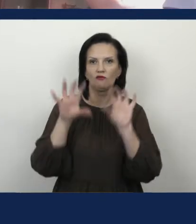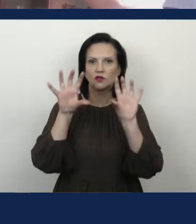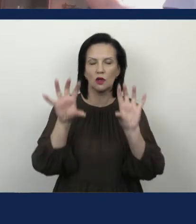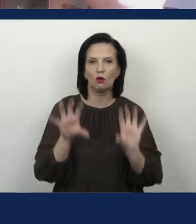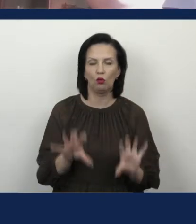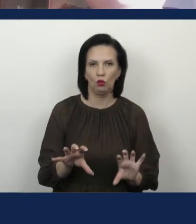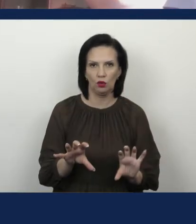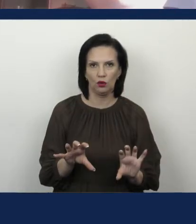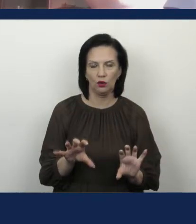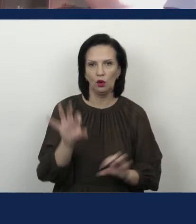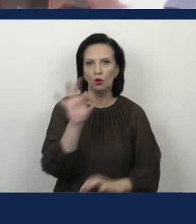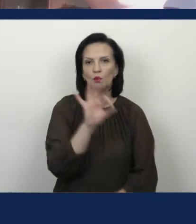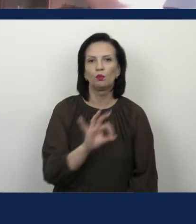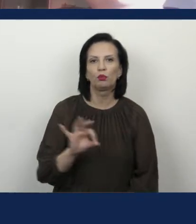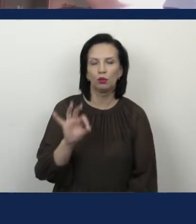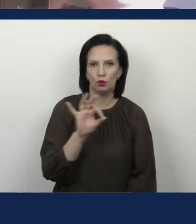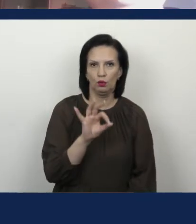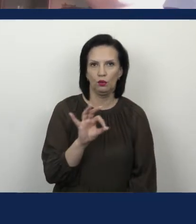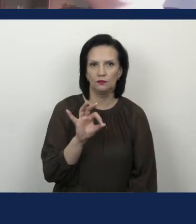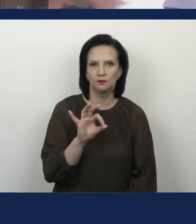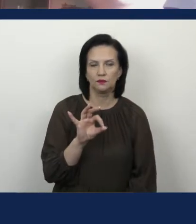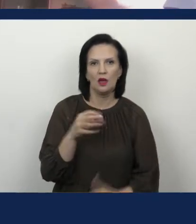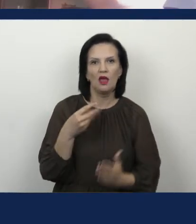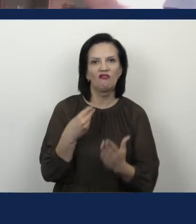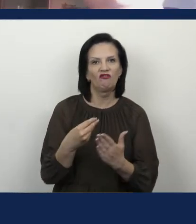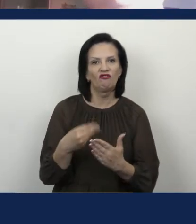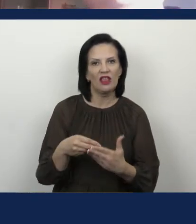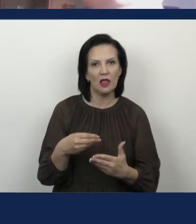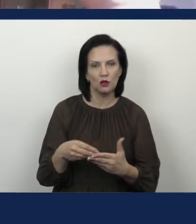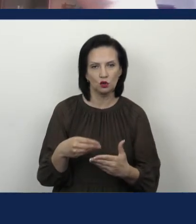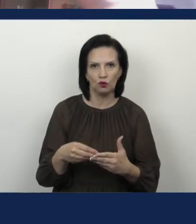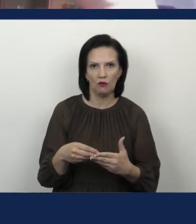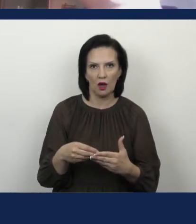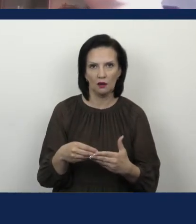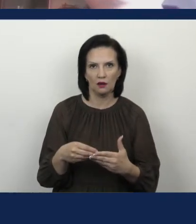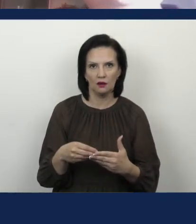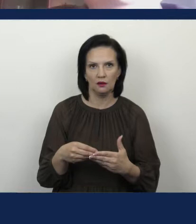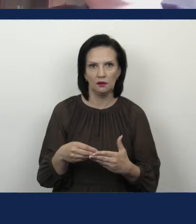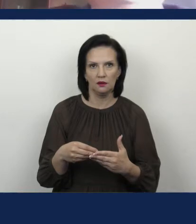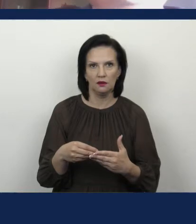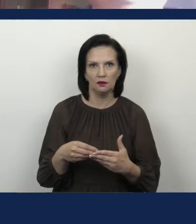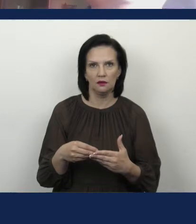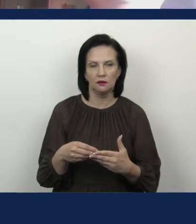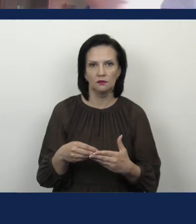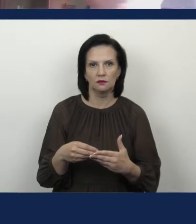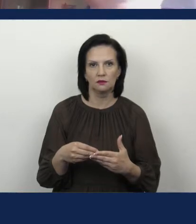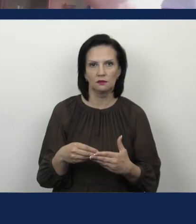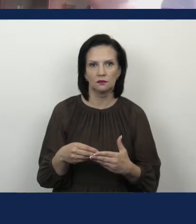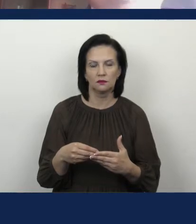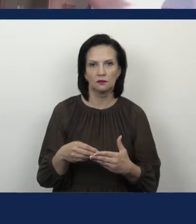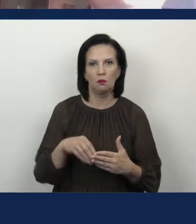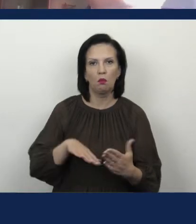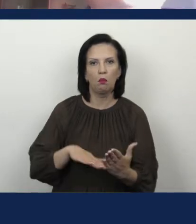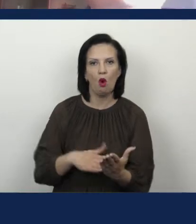founding and the law on political parties.